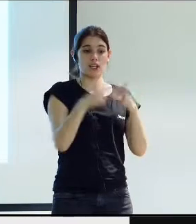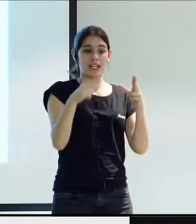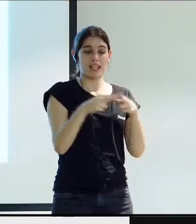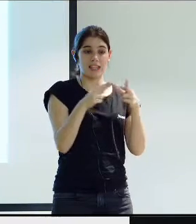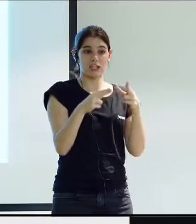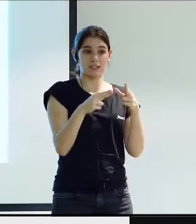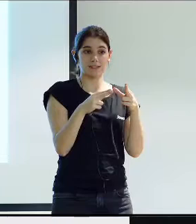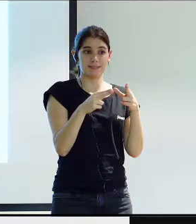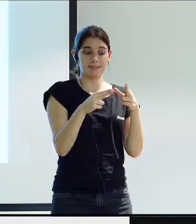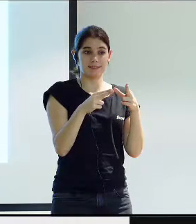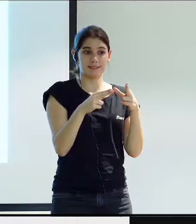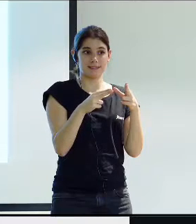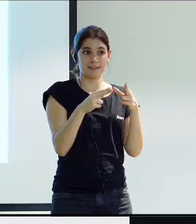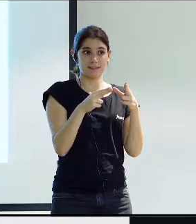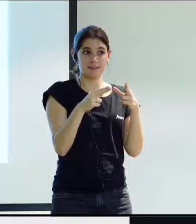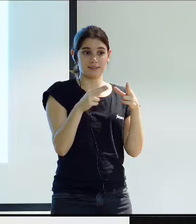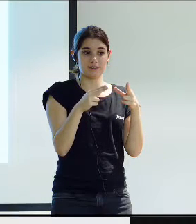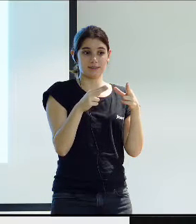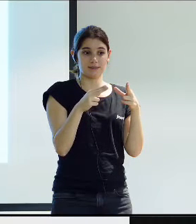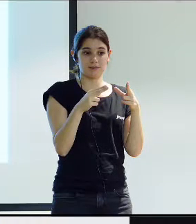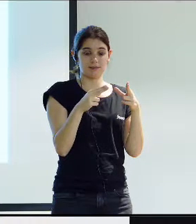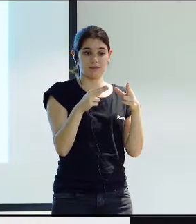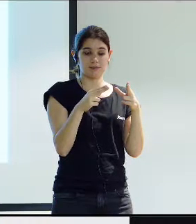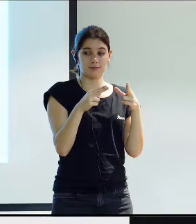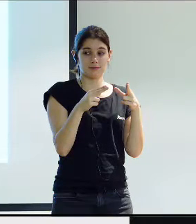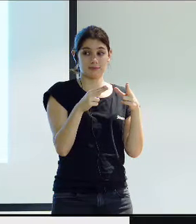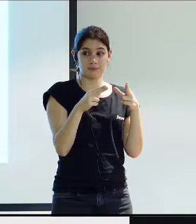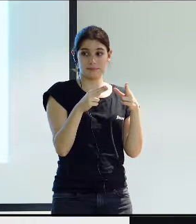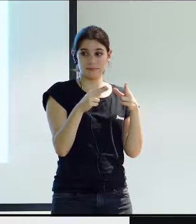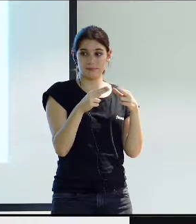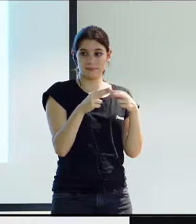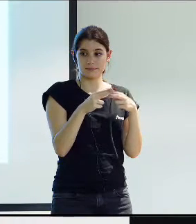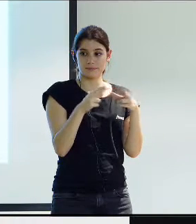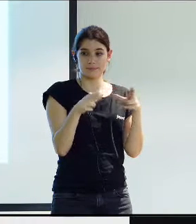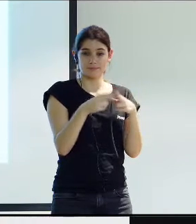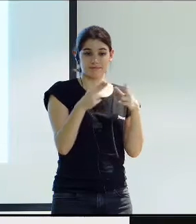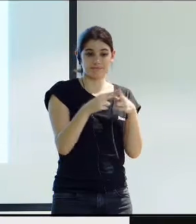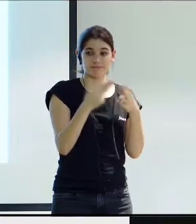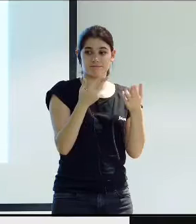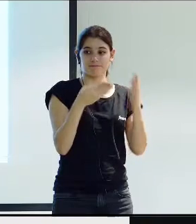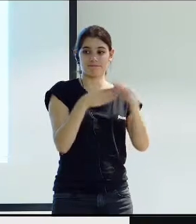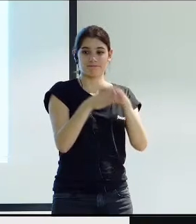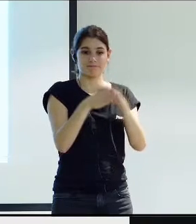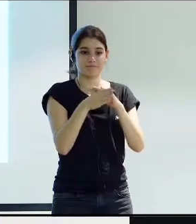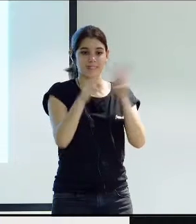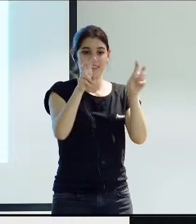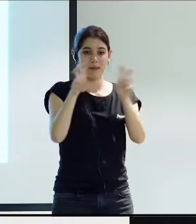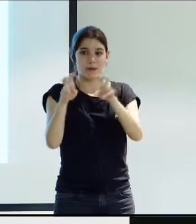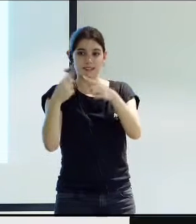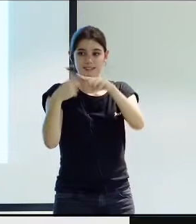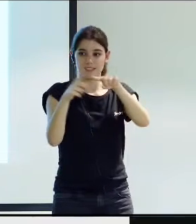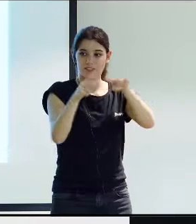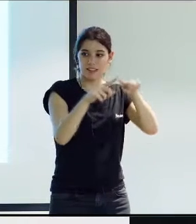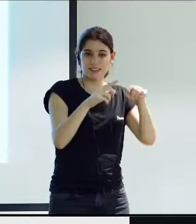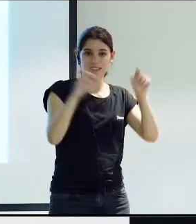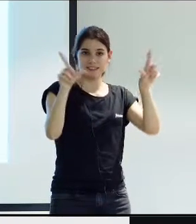TV, to social medias, or it could be as representing persons